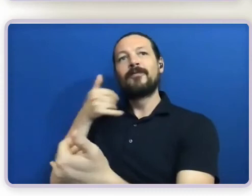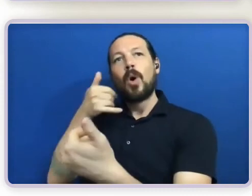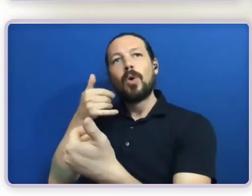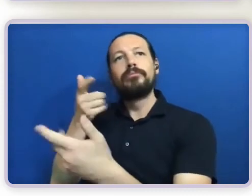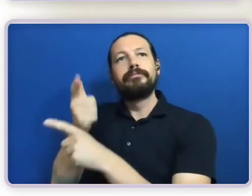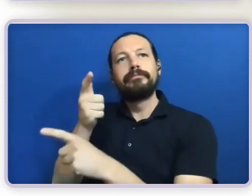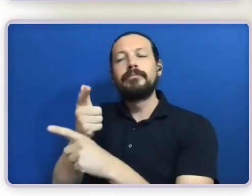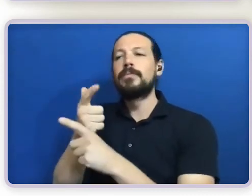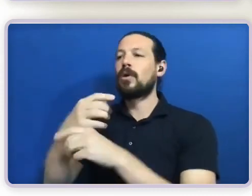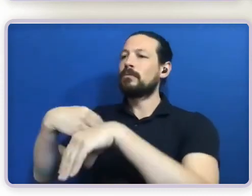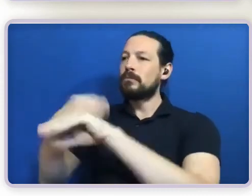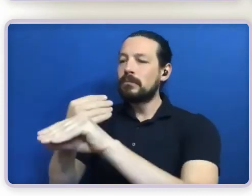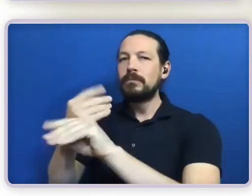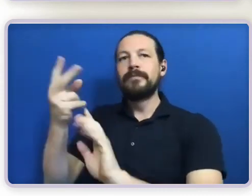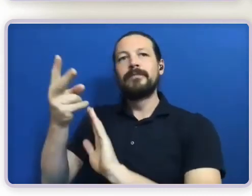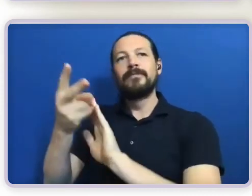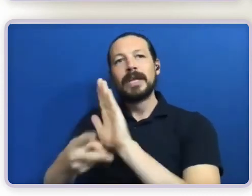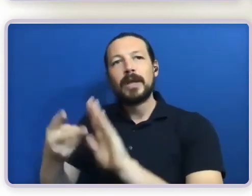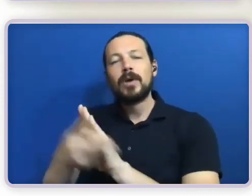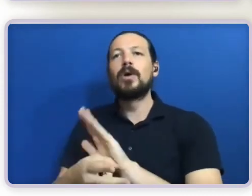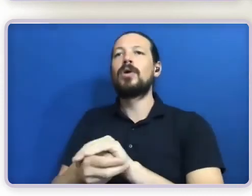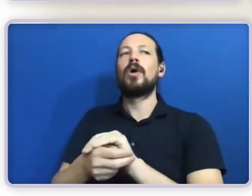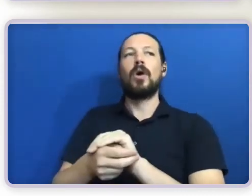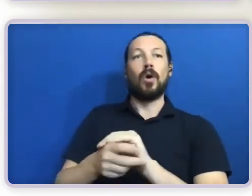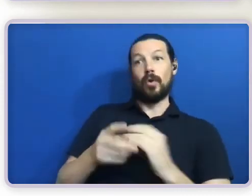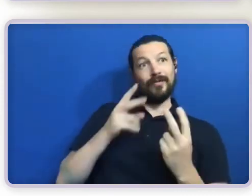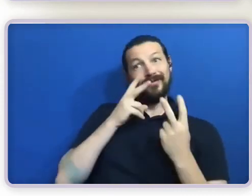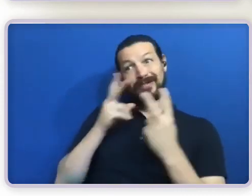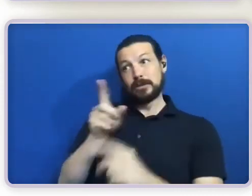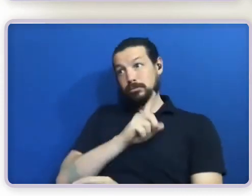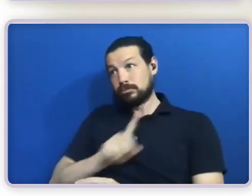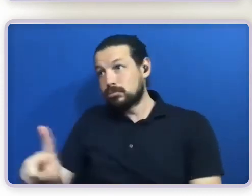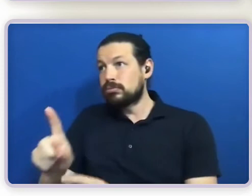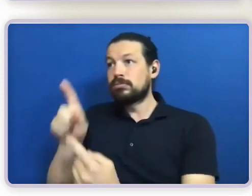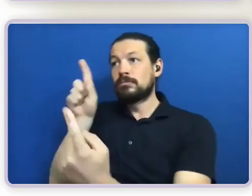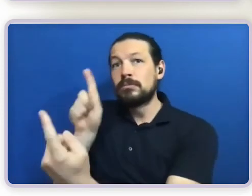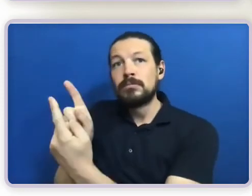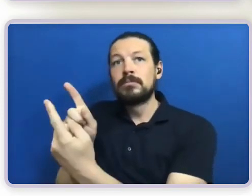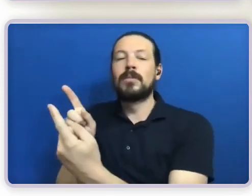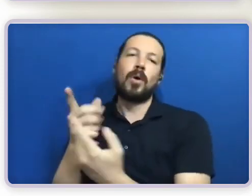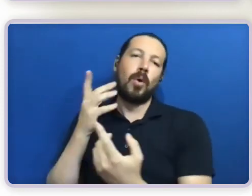or video or go and see them in person once we're allowed.